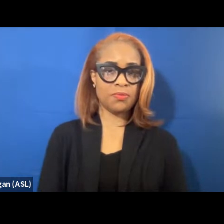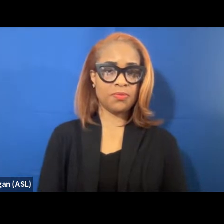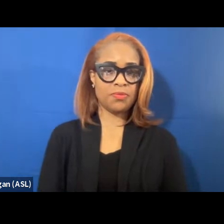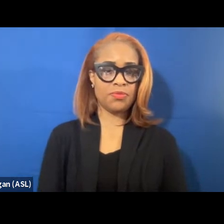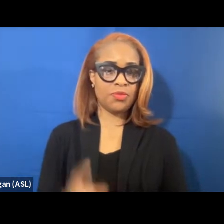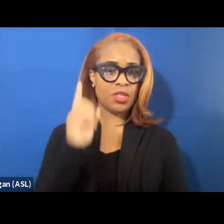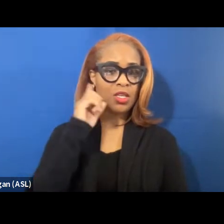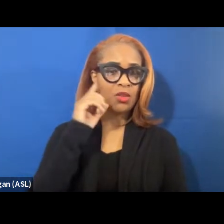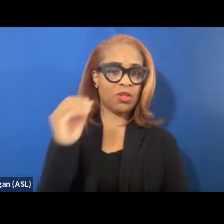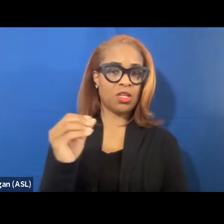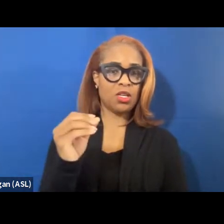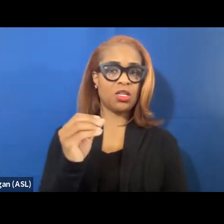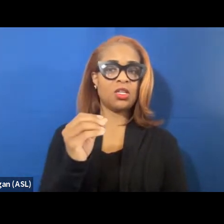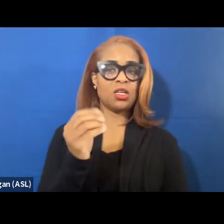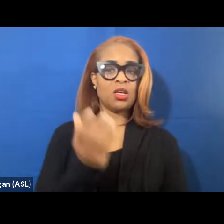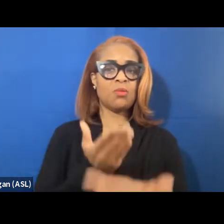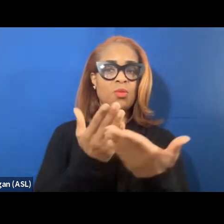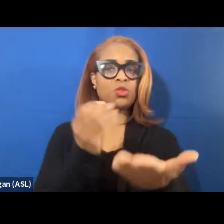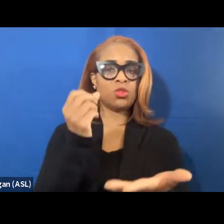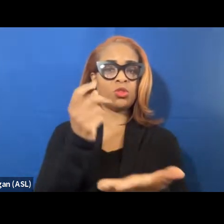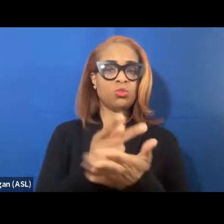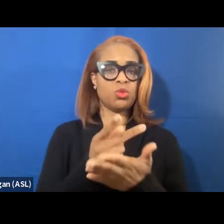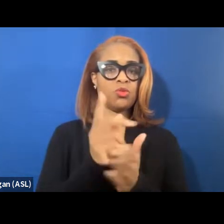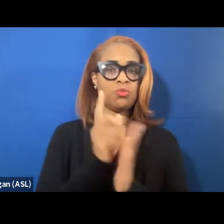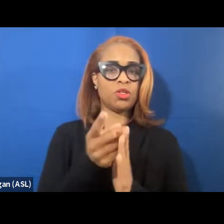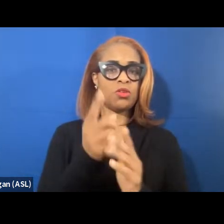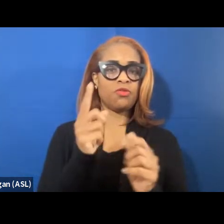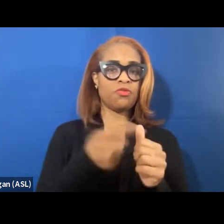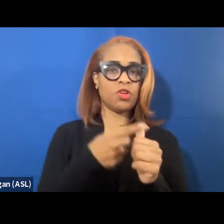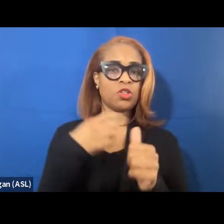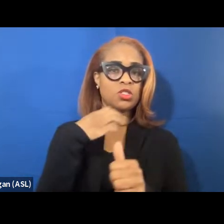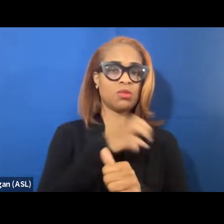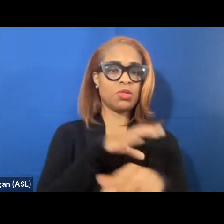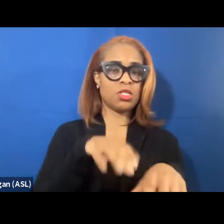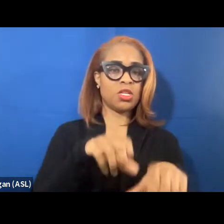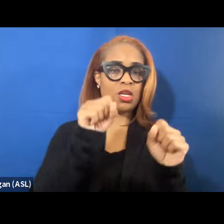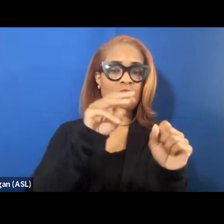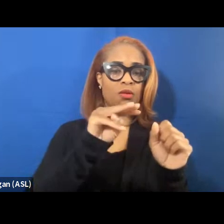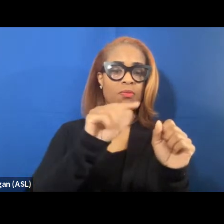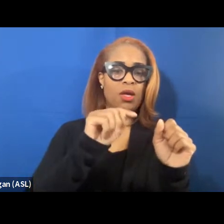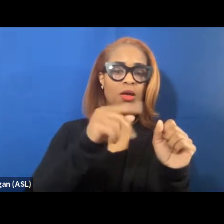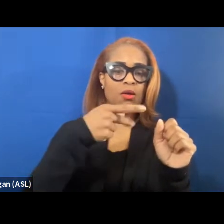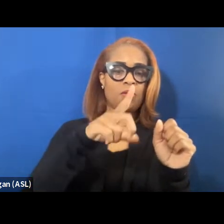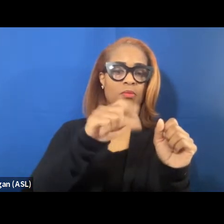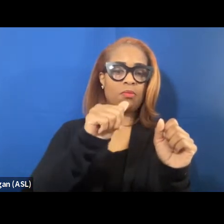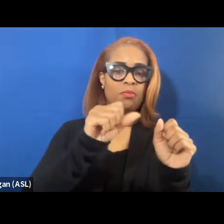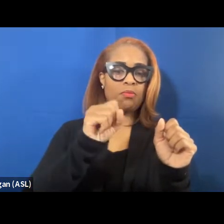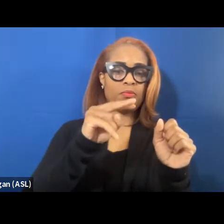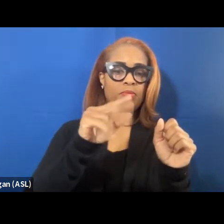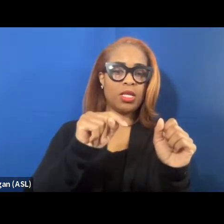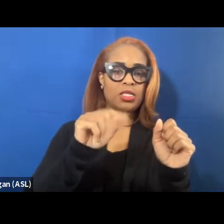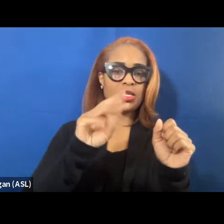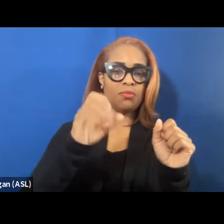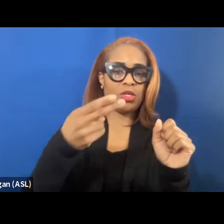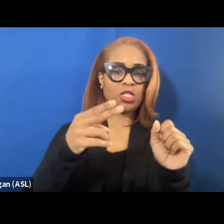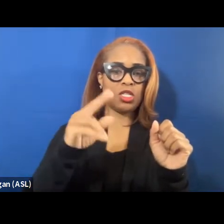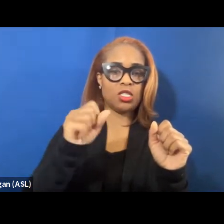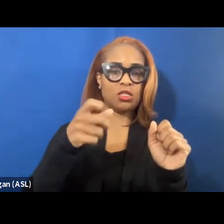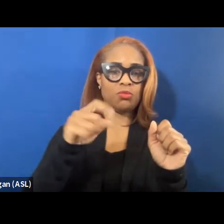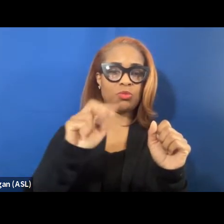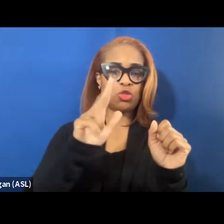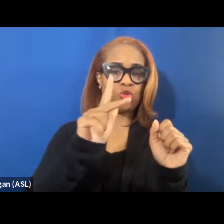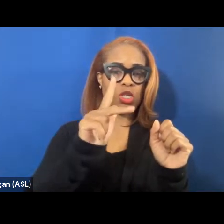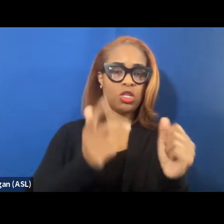hearing none may i have a motion to approve the minutes of the first commission meeting held in mount pleasant michigan on september 23rd from commissioner